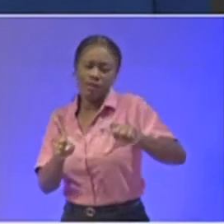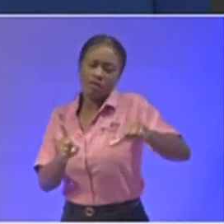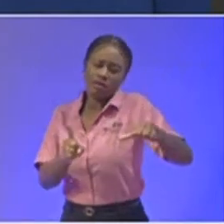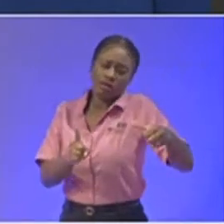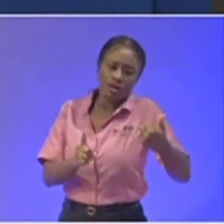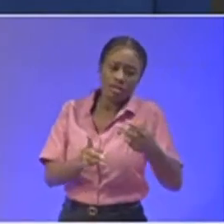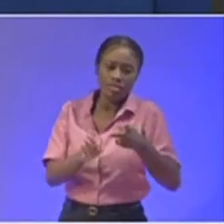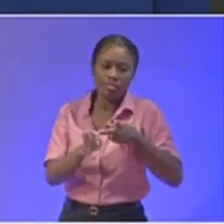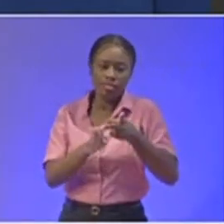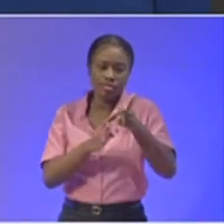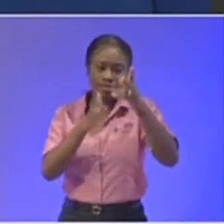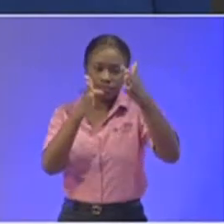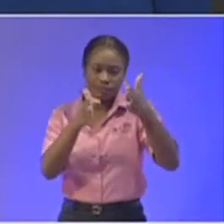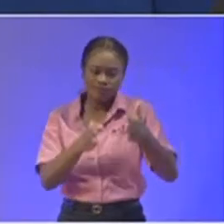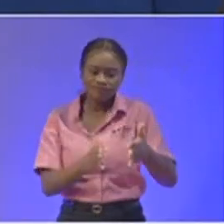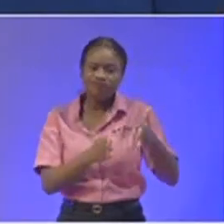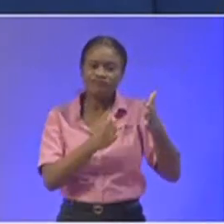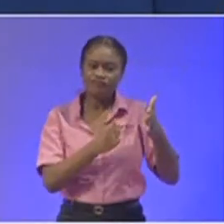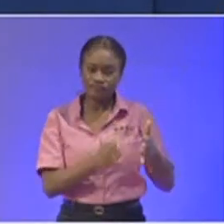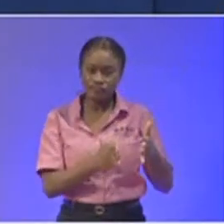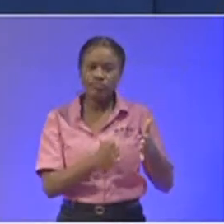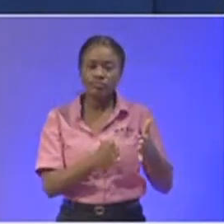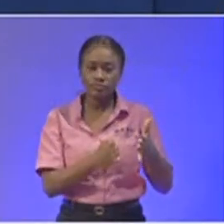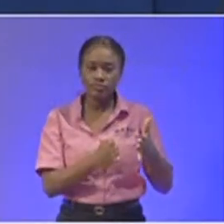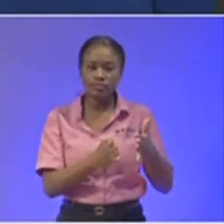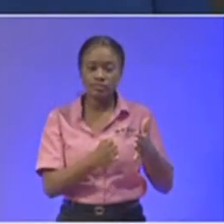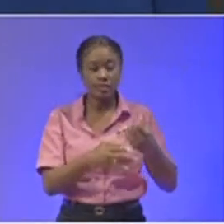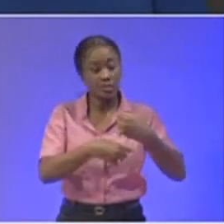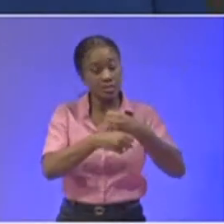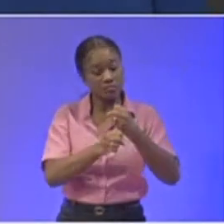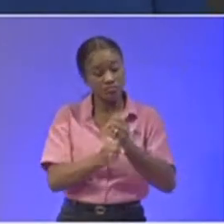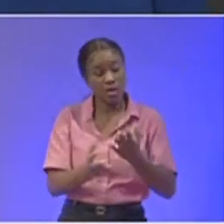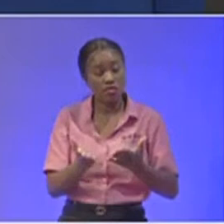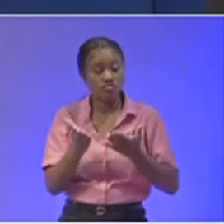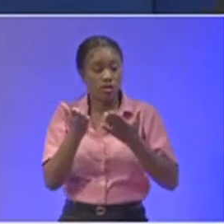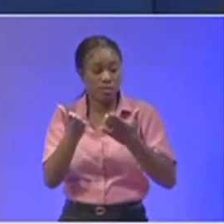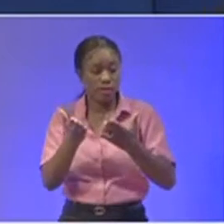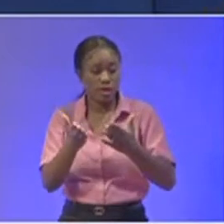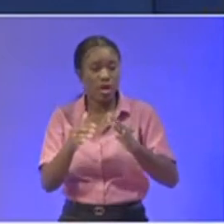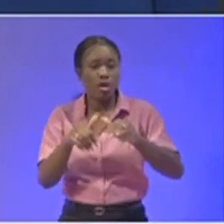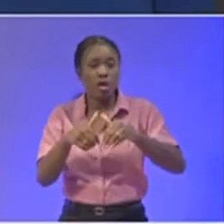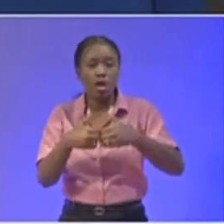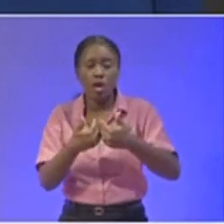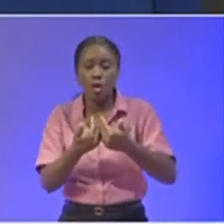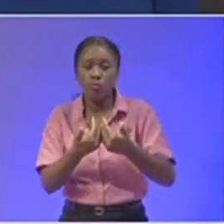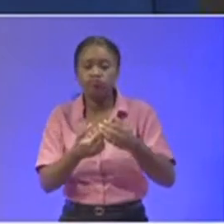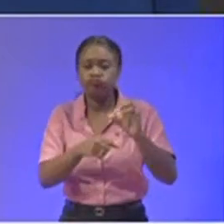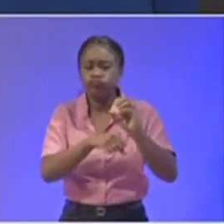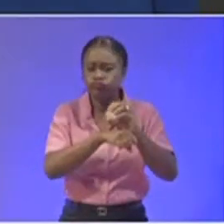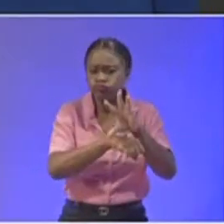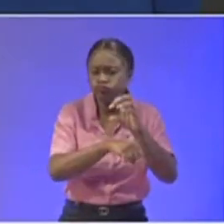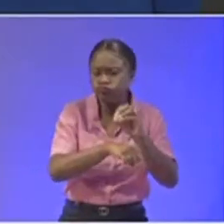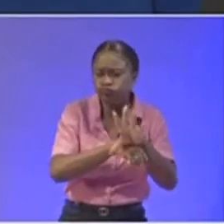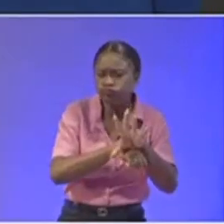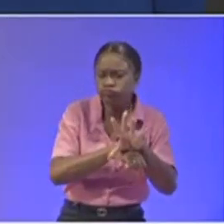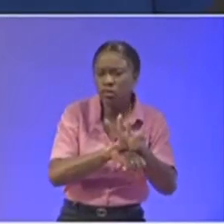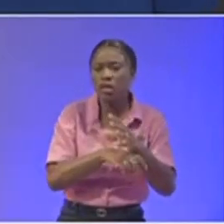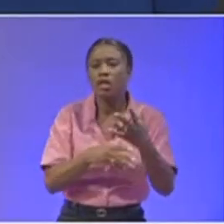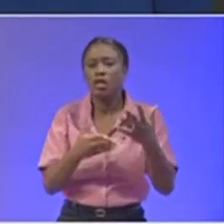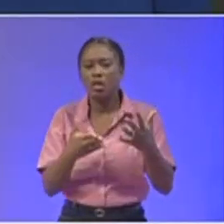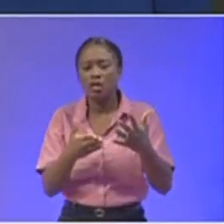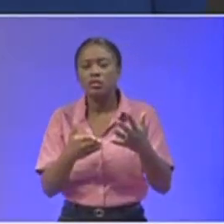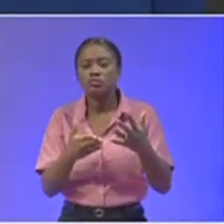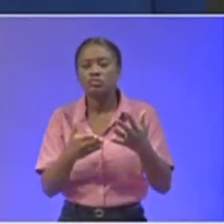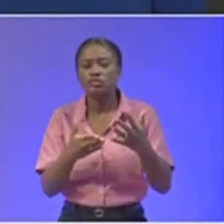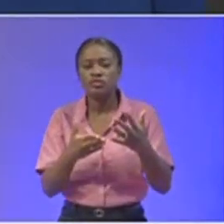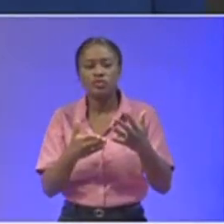professionals to maybe make some recommendations as to how they may not be seeing something, there may be a gap in service, etc., that